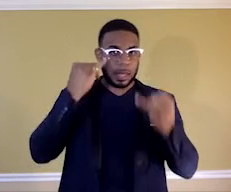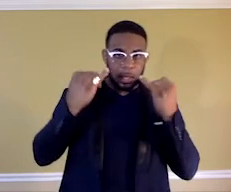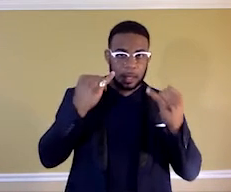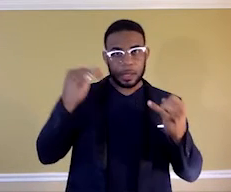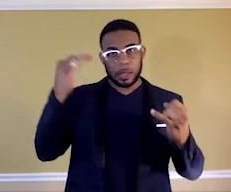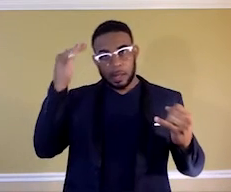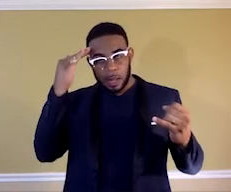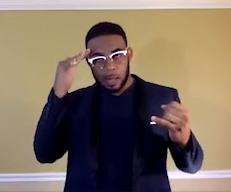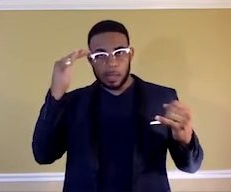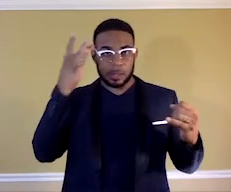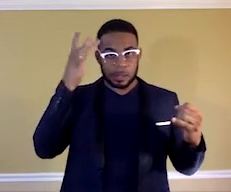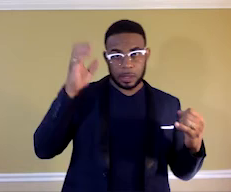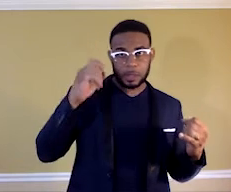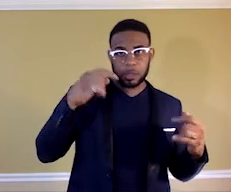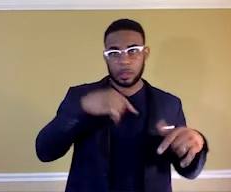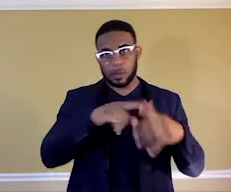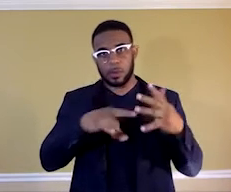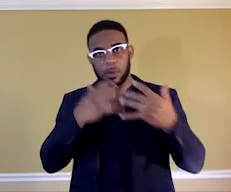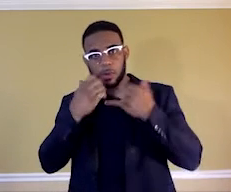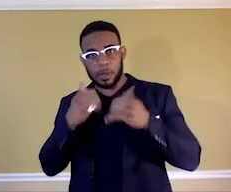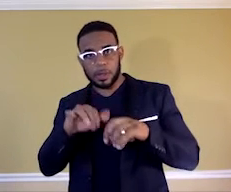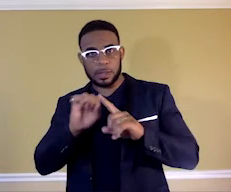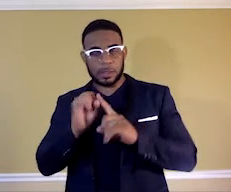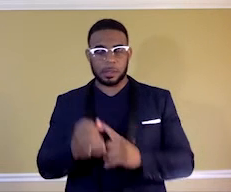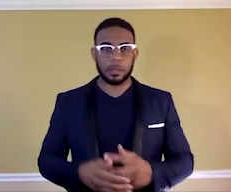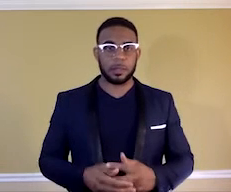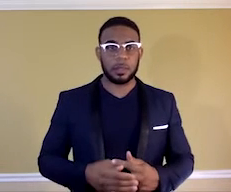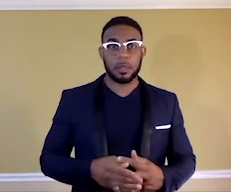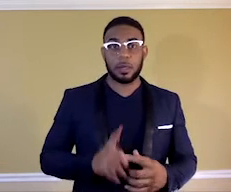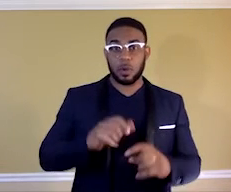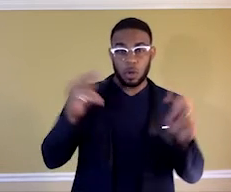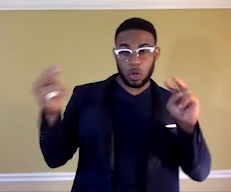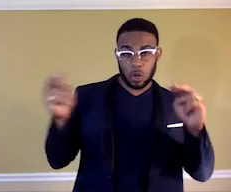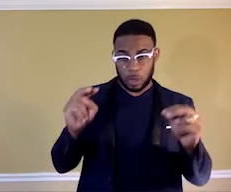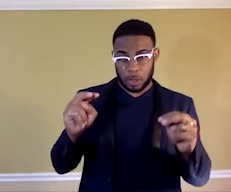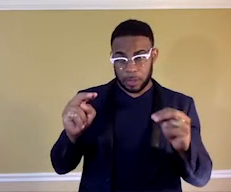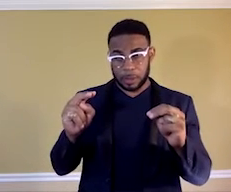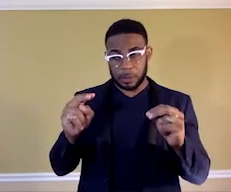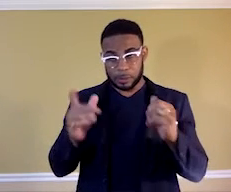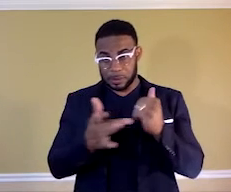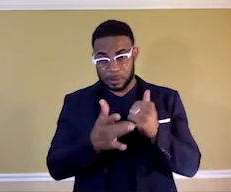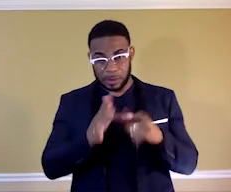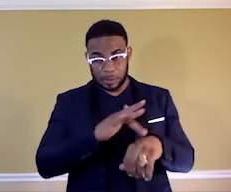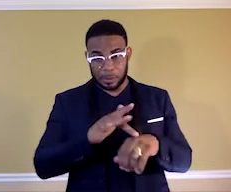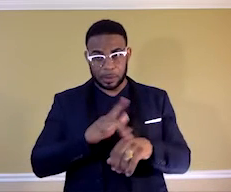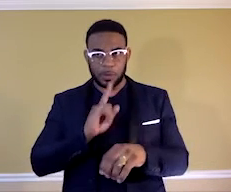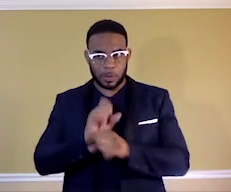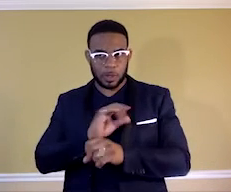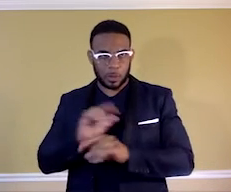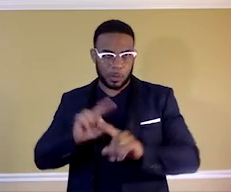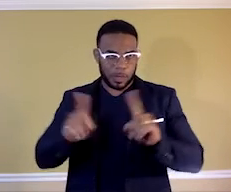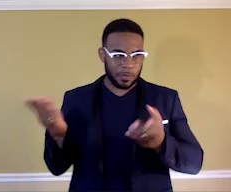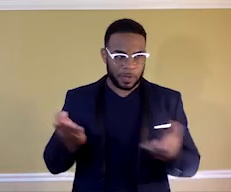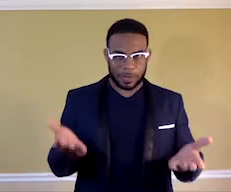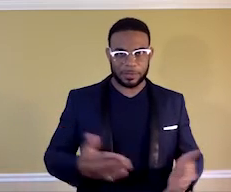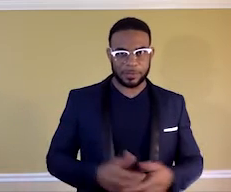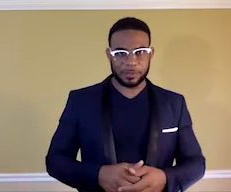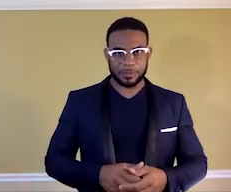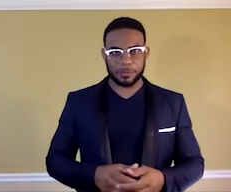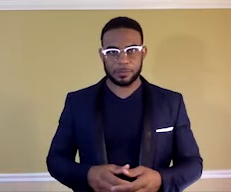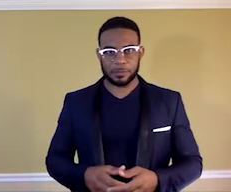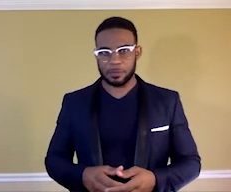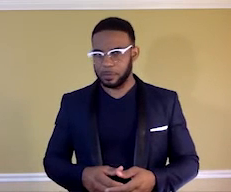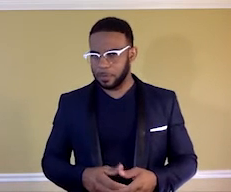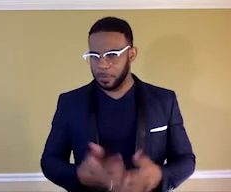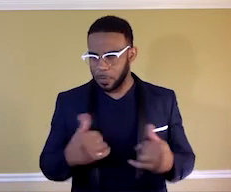knowledge and intelligence that we value in society. And when you look at the tech spaces, there really is no difference here.